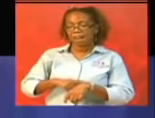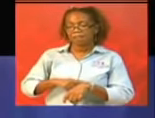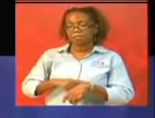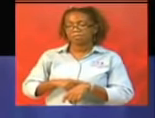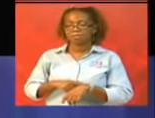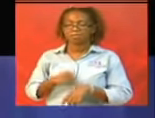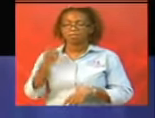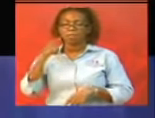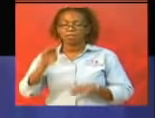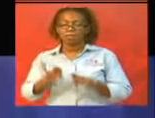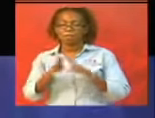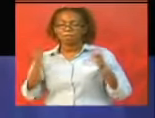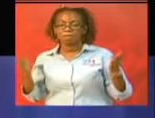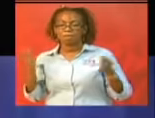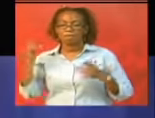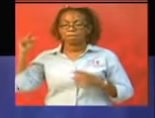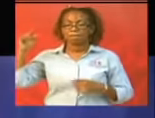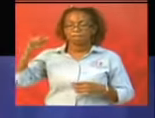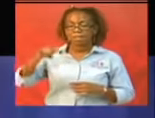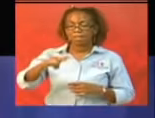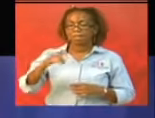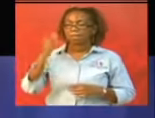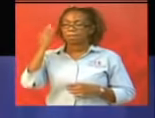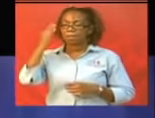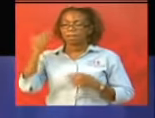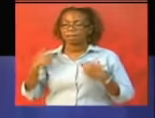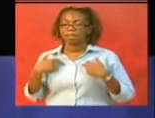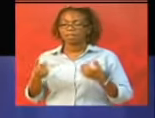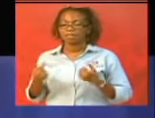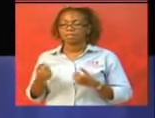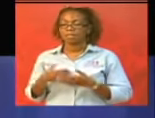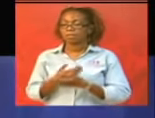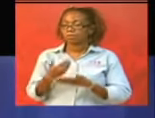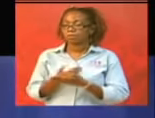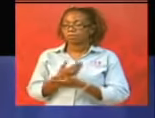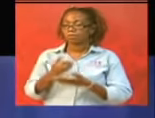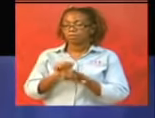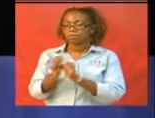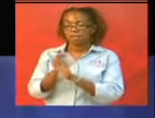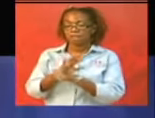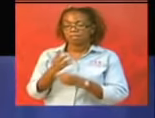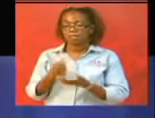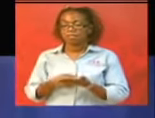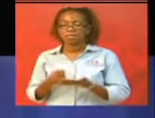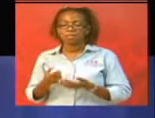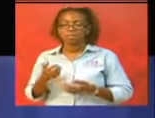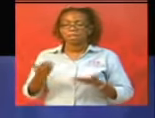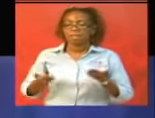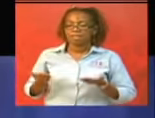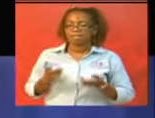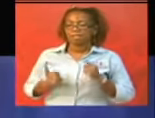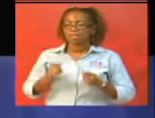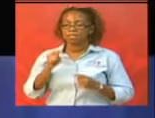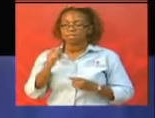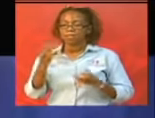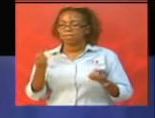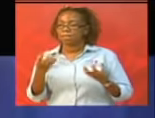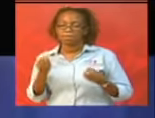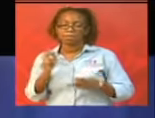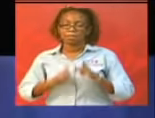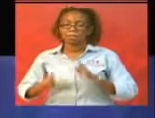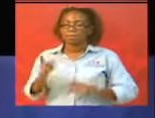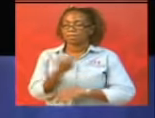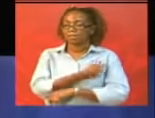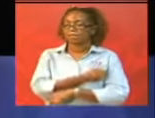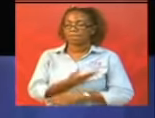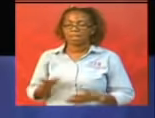certain dynamics like the Delta variant, as well as our own vaccination levels within our population. By the time that is forecasted to